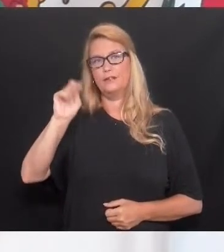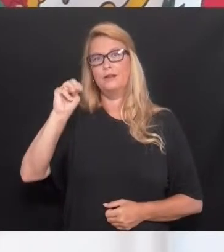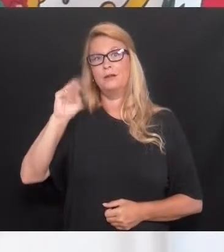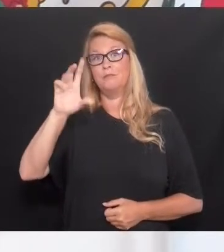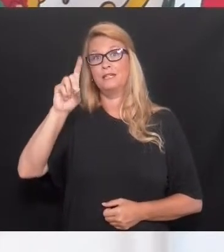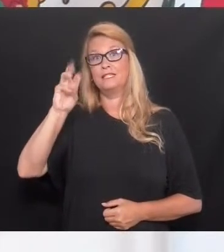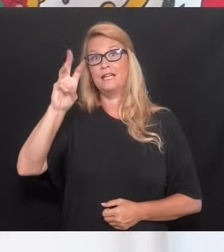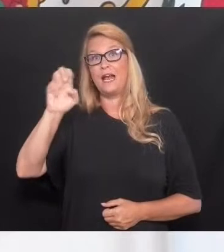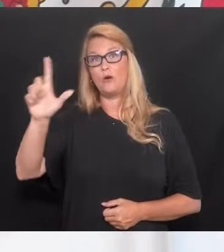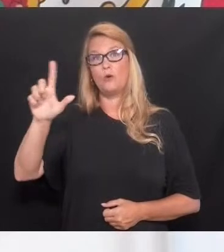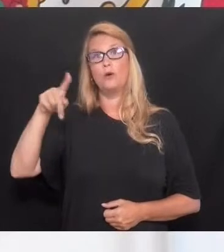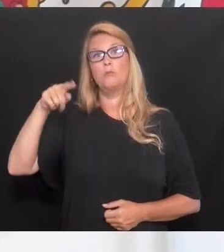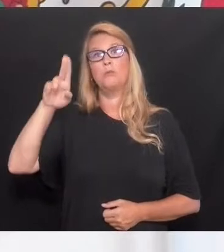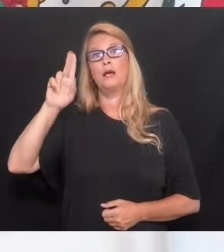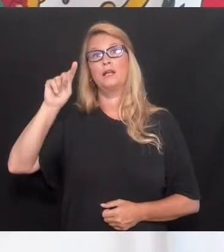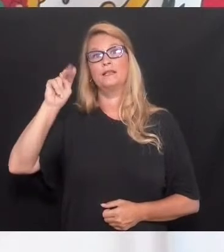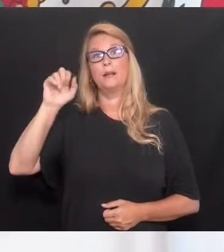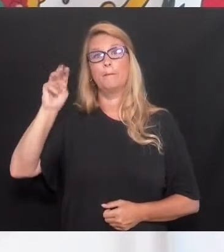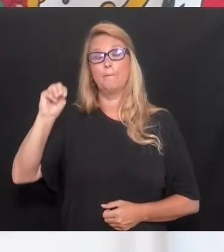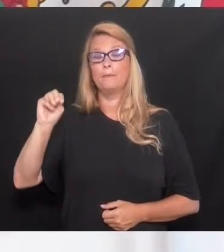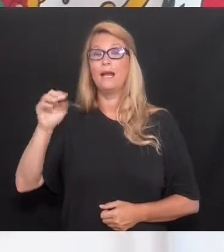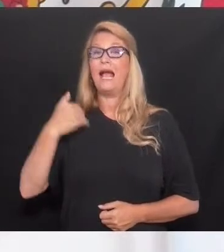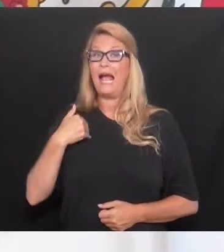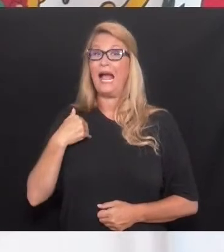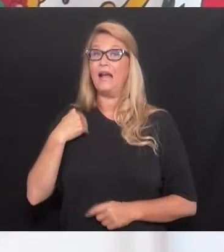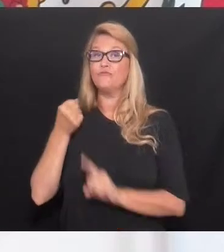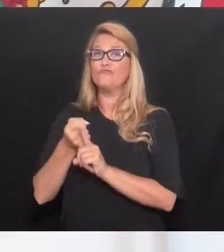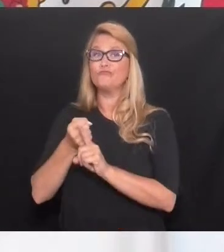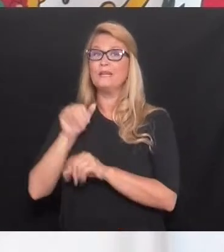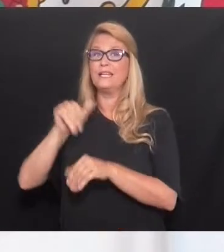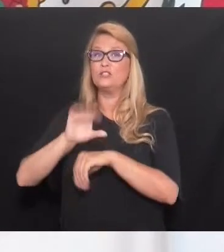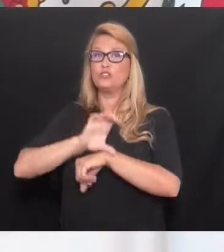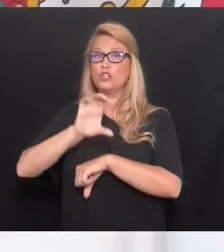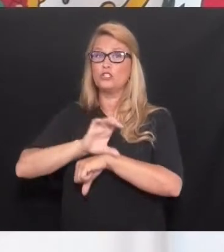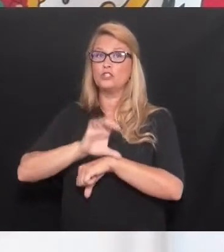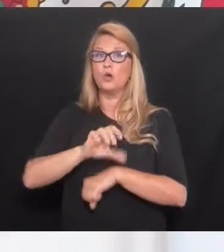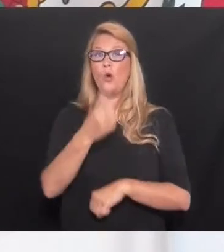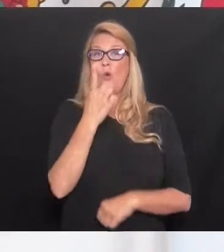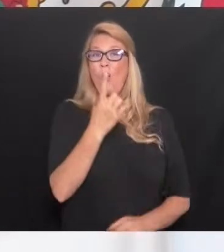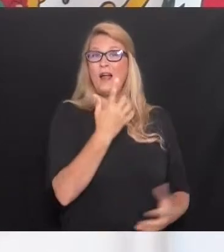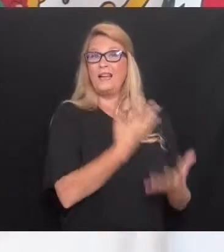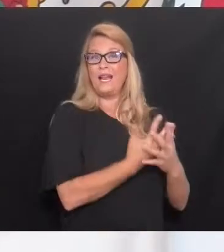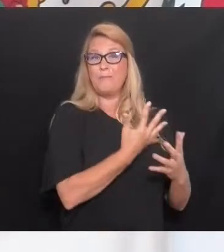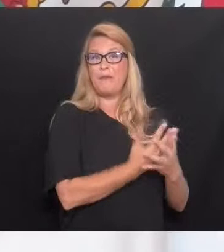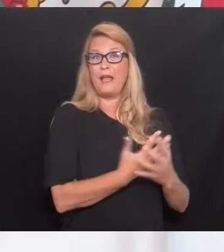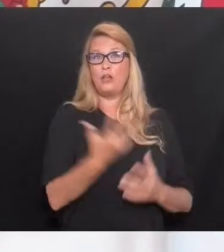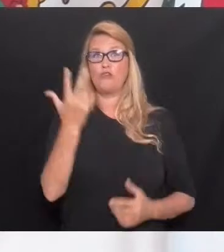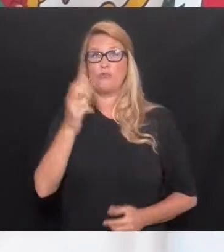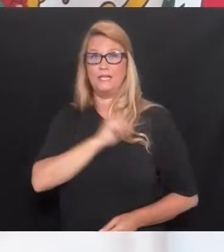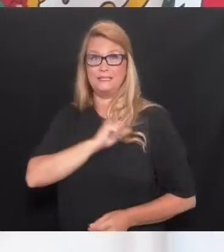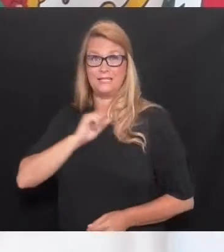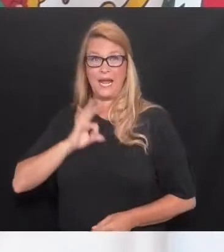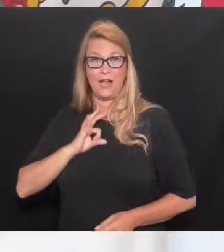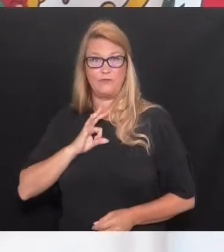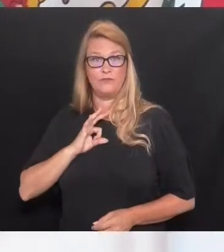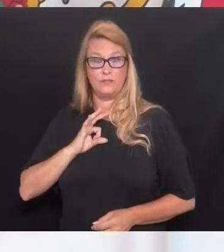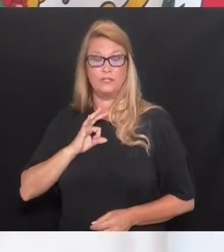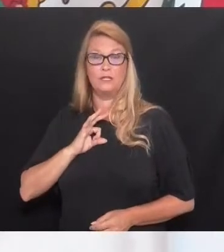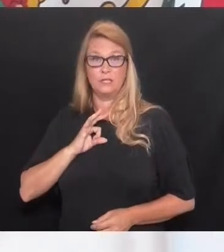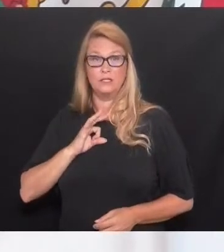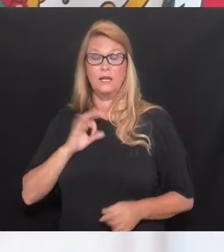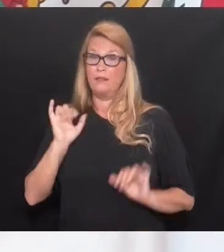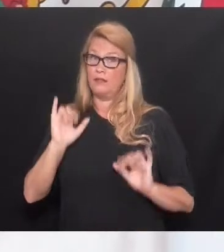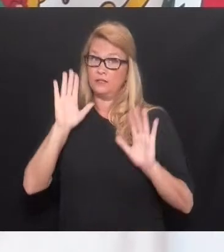have an outbreak in the church community. We got to watch that. We have 1 inmate case and 3 staff cases in our corrections. It's